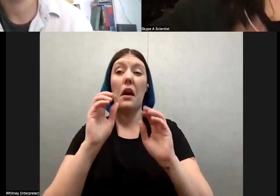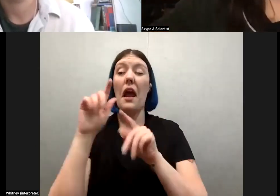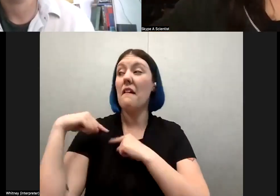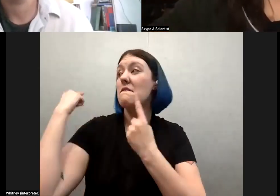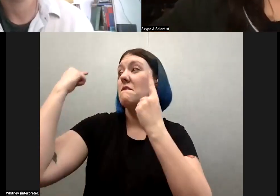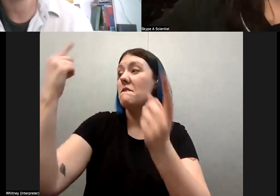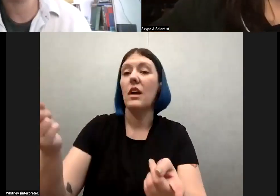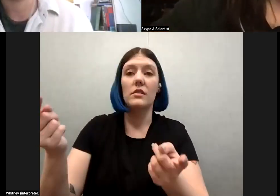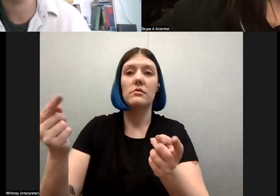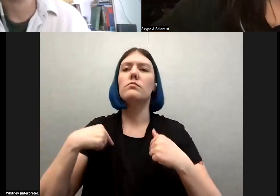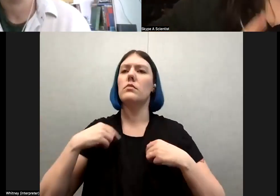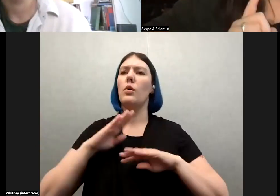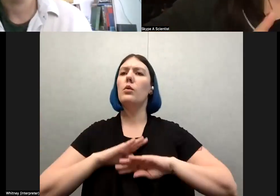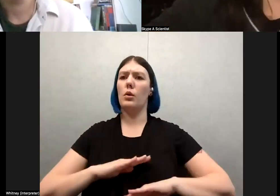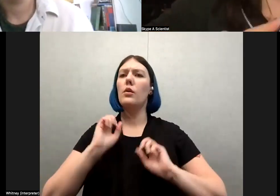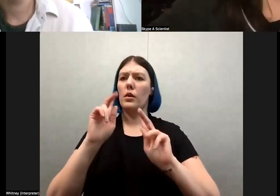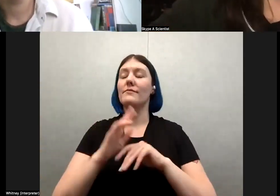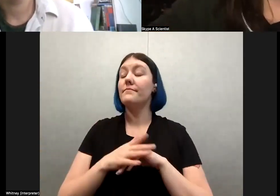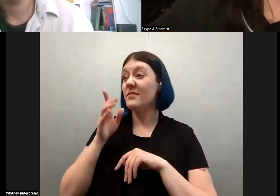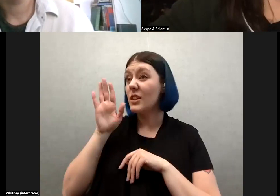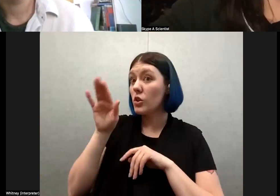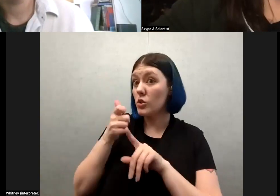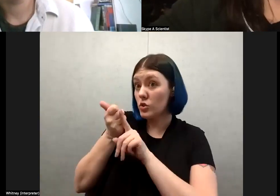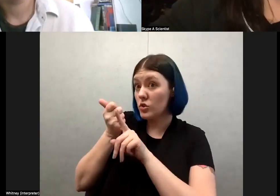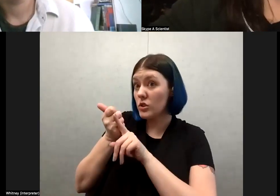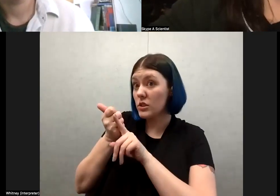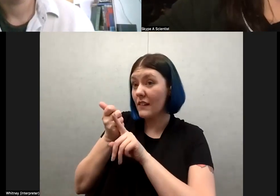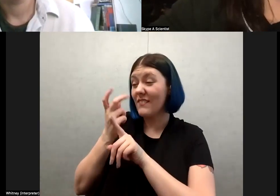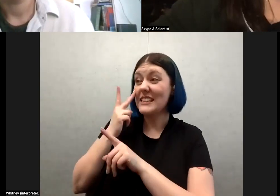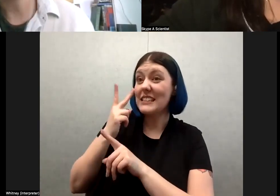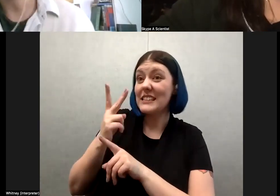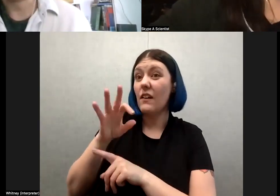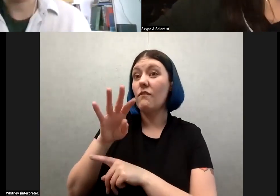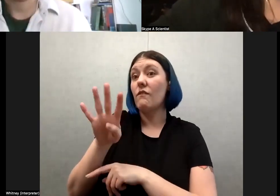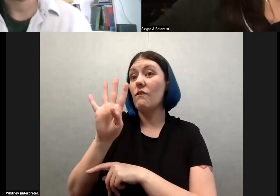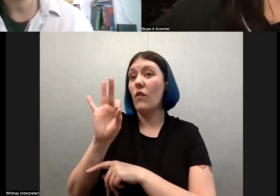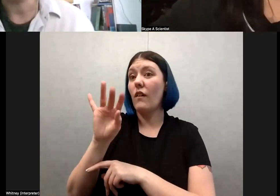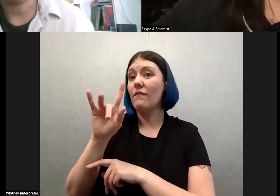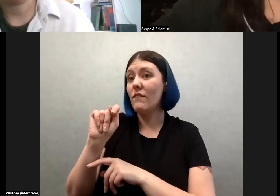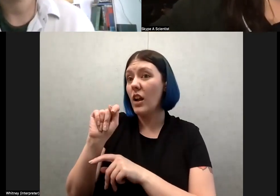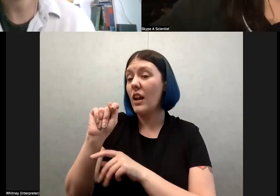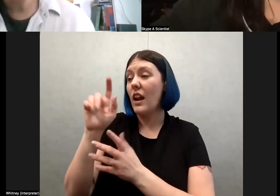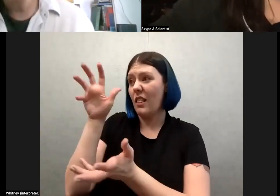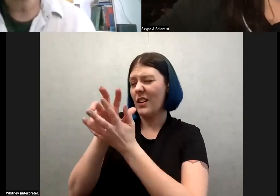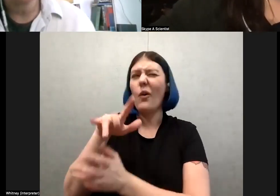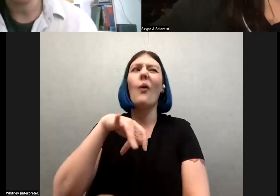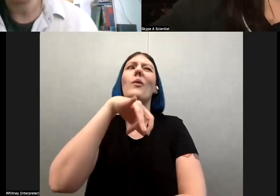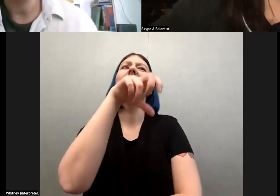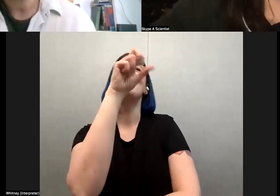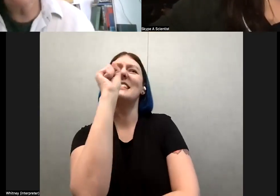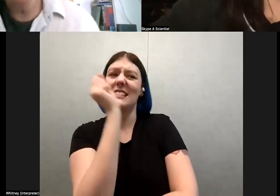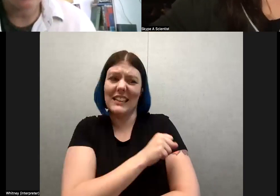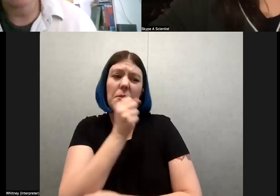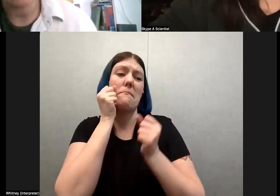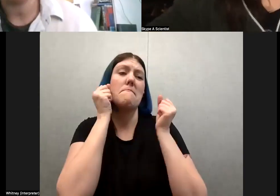I'm feeling good about this. Good. Next, have you personally ever seen a 4-foot alligator before? Oh yeah, loads. And if you come to Everglades National